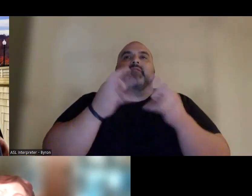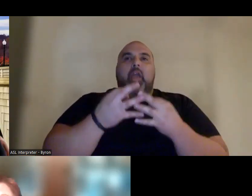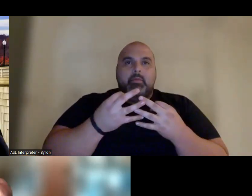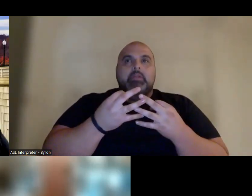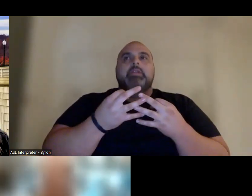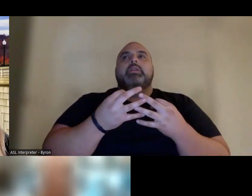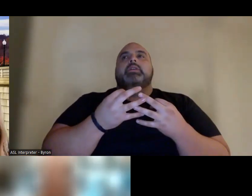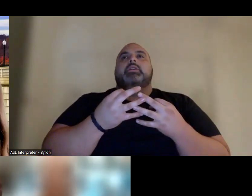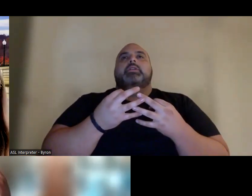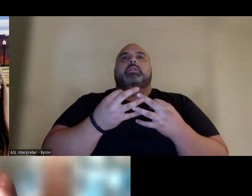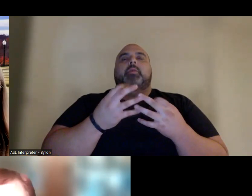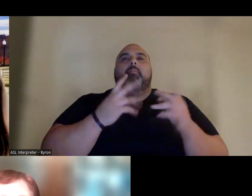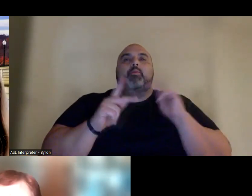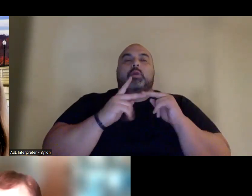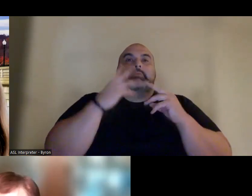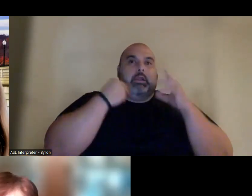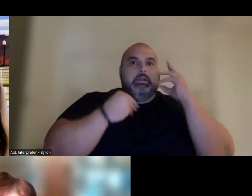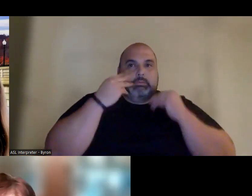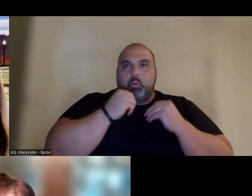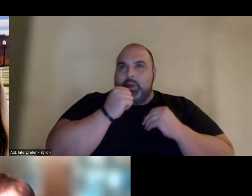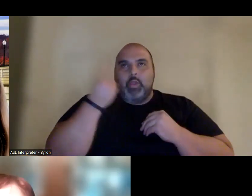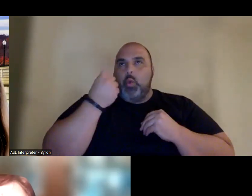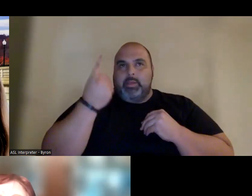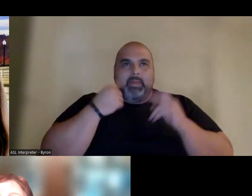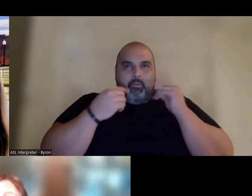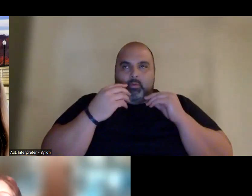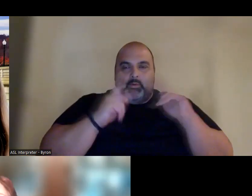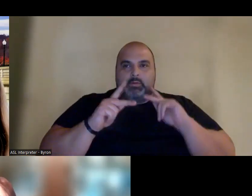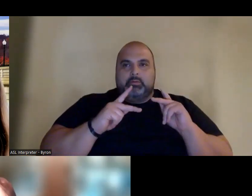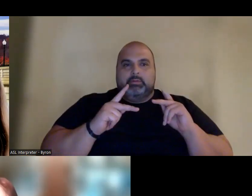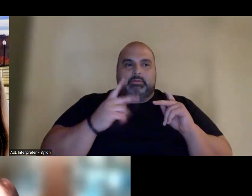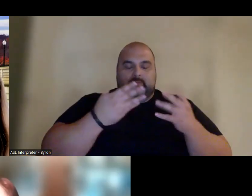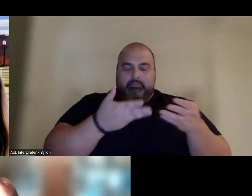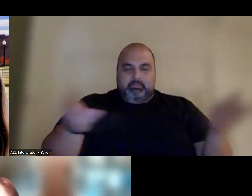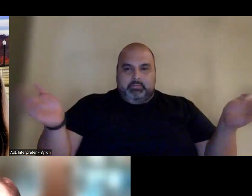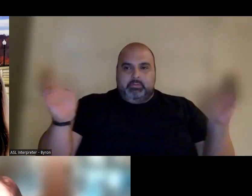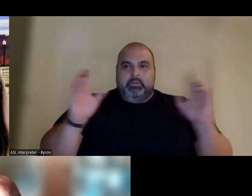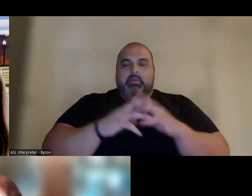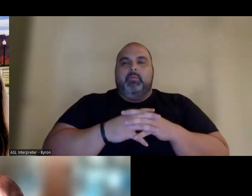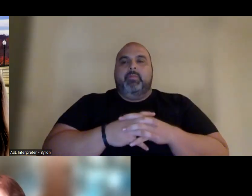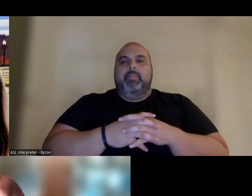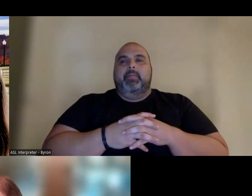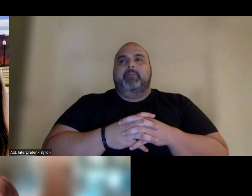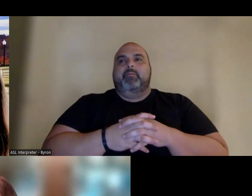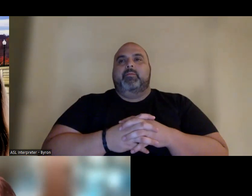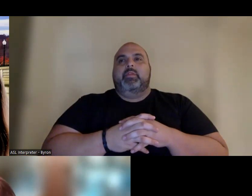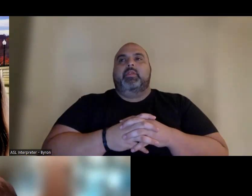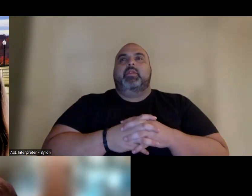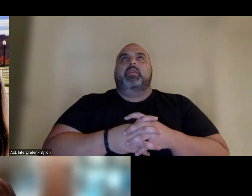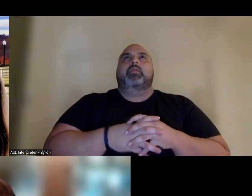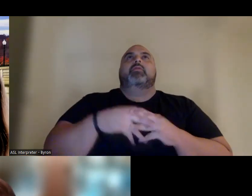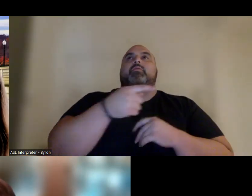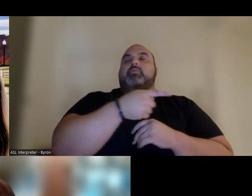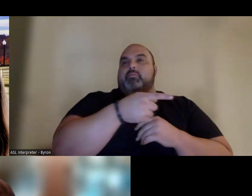Boots on the Ground. We're not the only Boots on the Ground. Sorry, I shouldn't have left that out. Everybody was. But there were a lot of